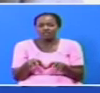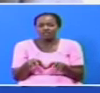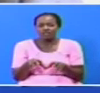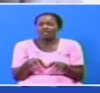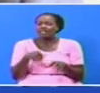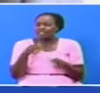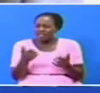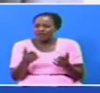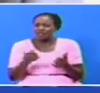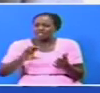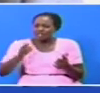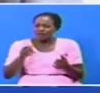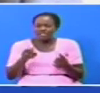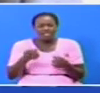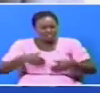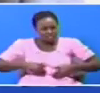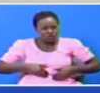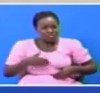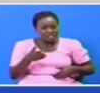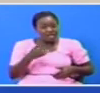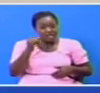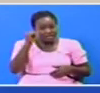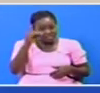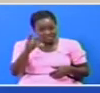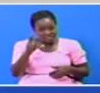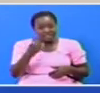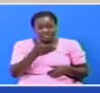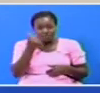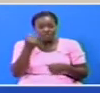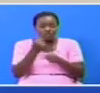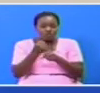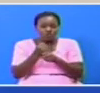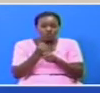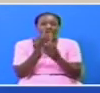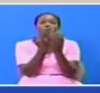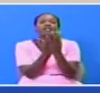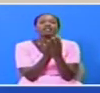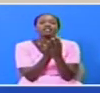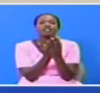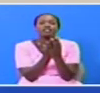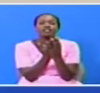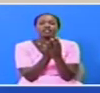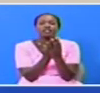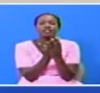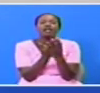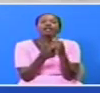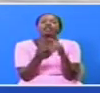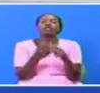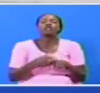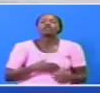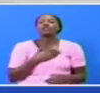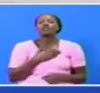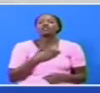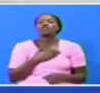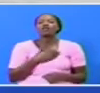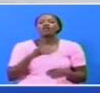of this county and you have no ID card, the best we can do is to get hold of you and you become a guest of the state. Aidha,